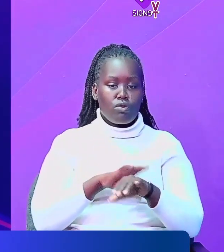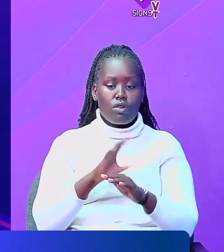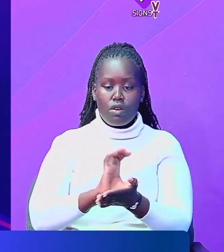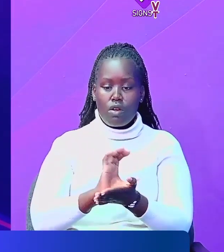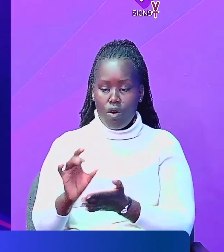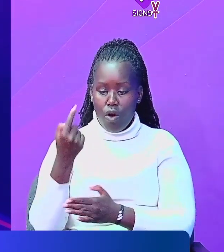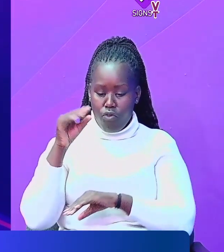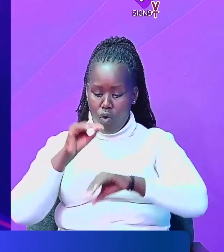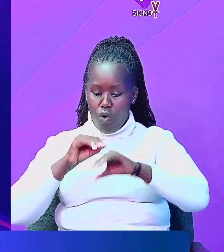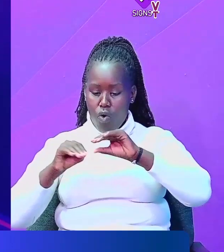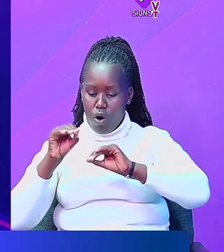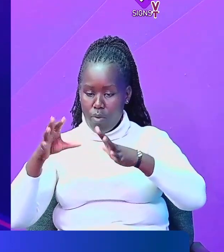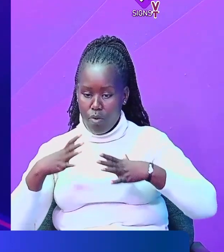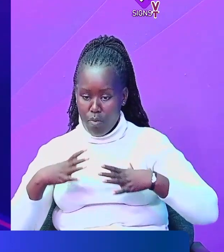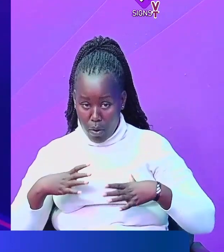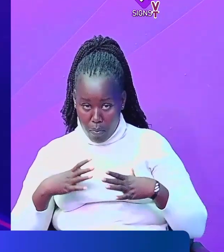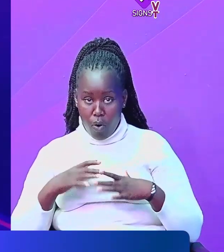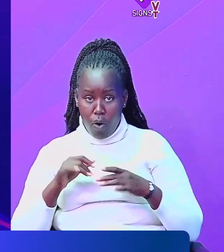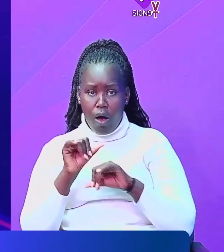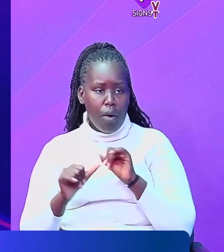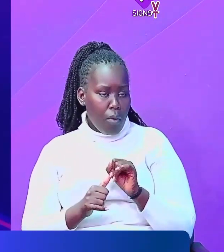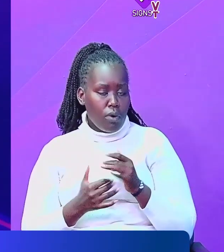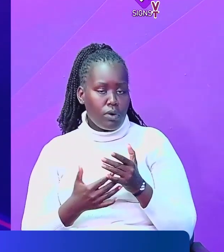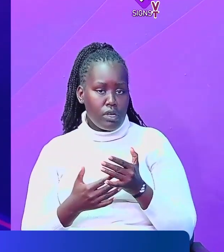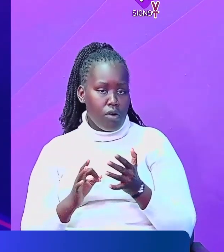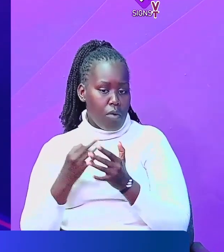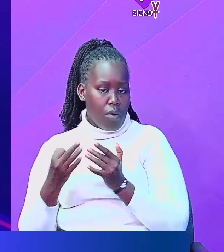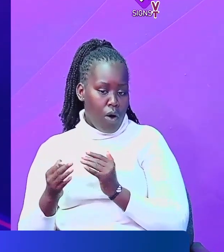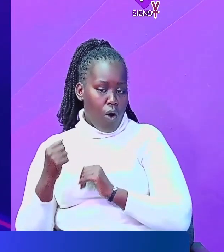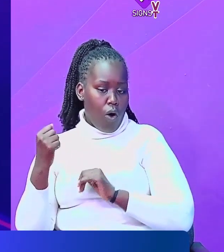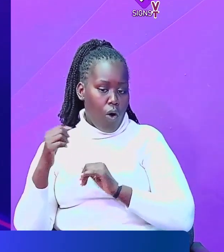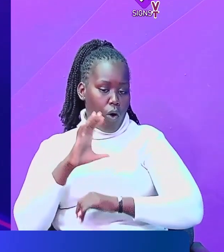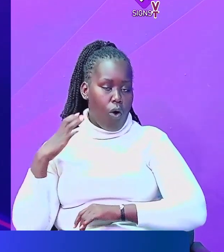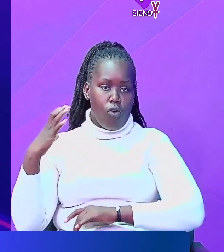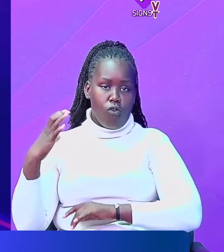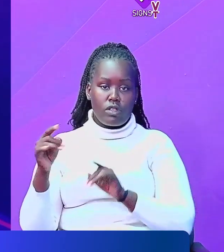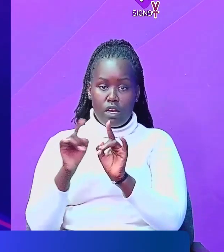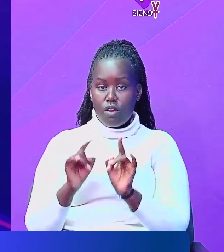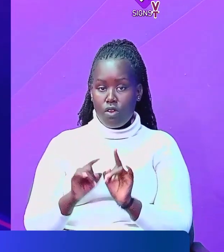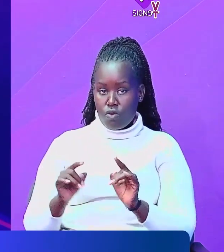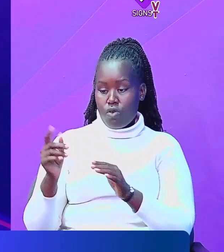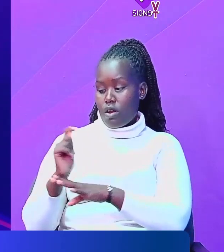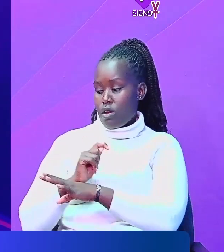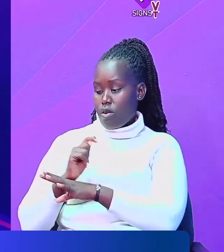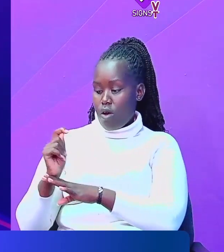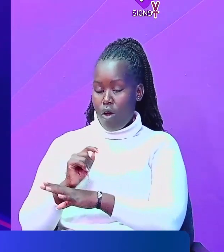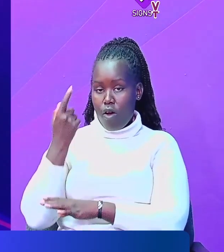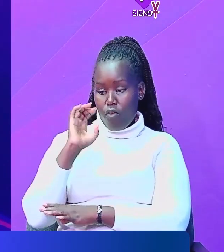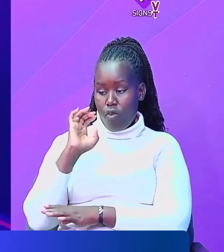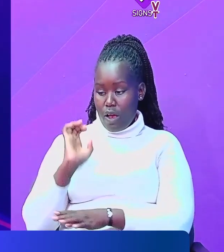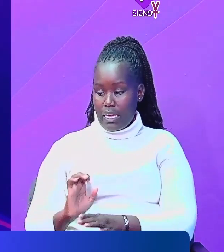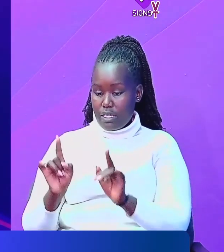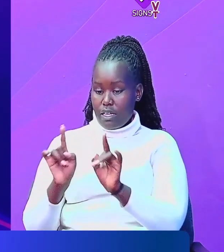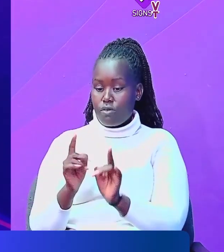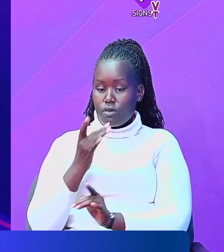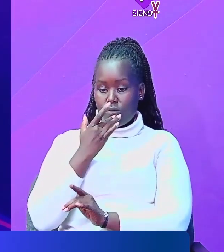officials. The collision of field officers and politicized recruitments to ethnic favoritism and